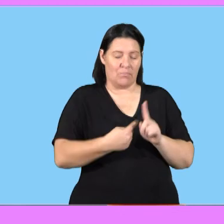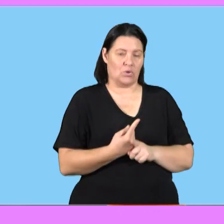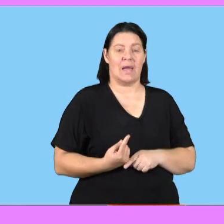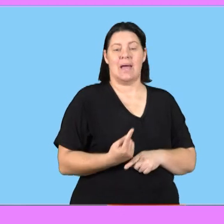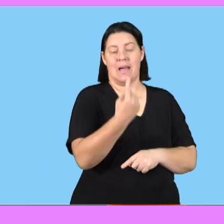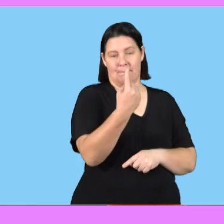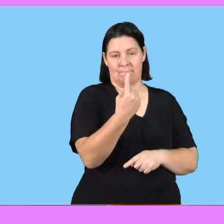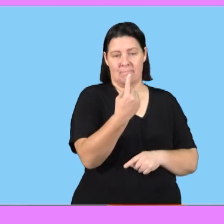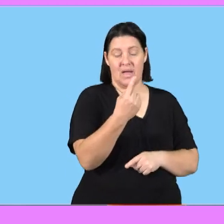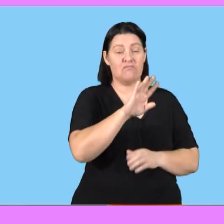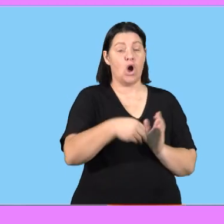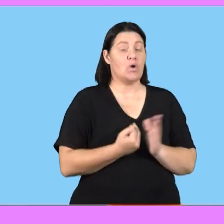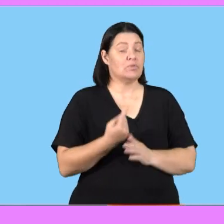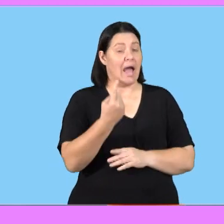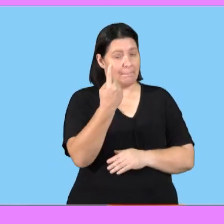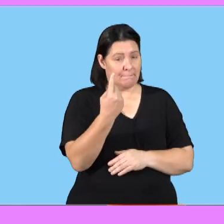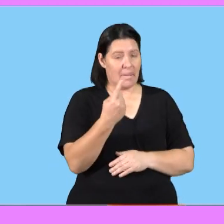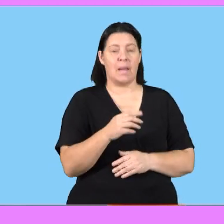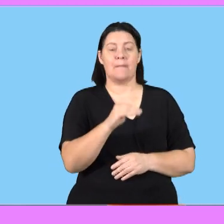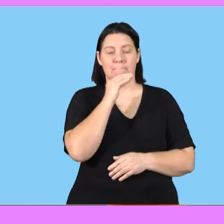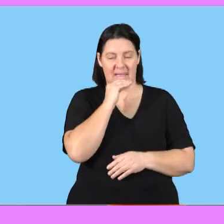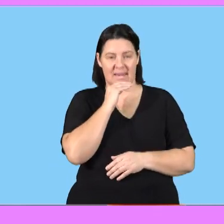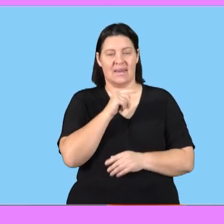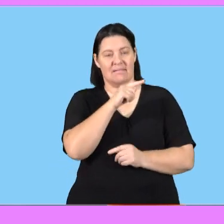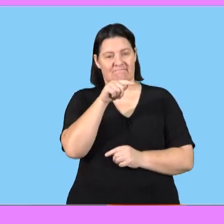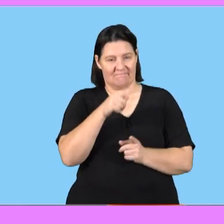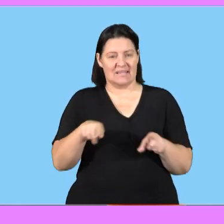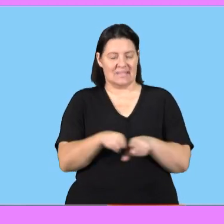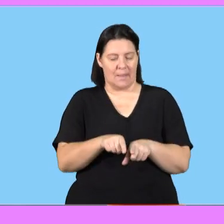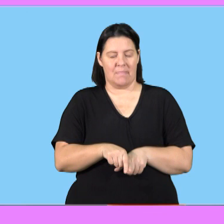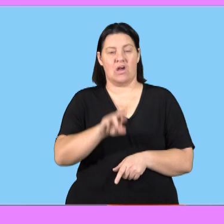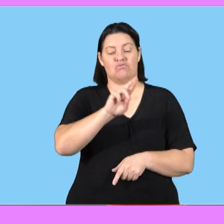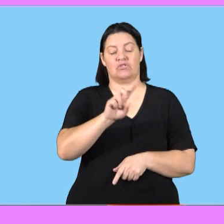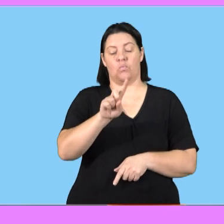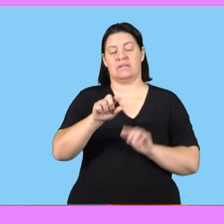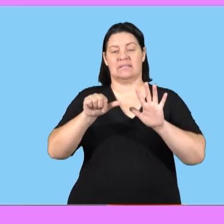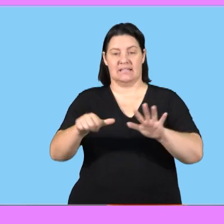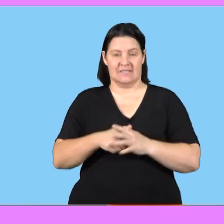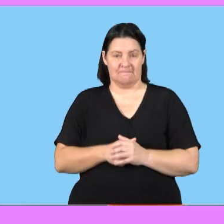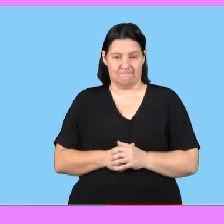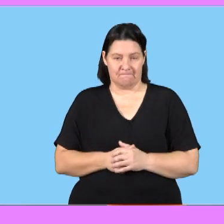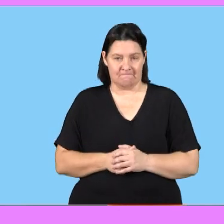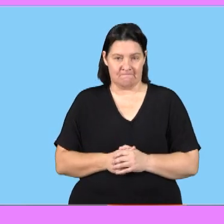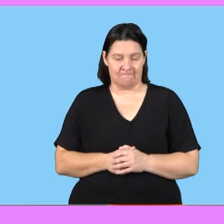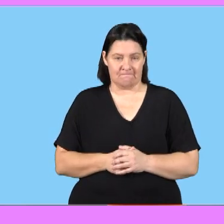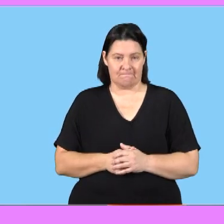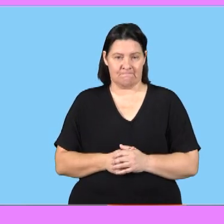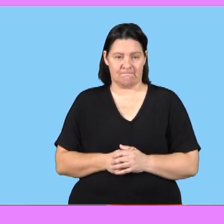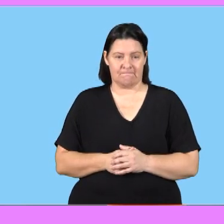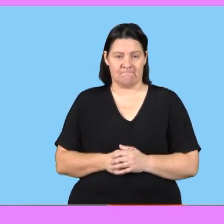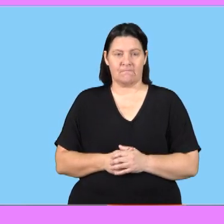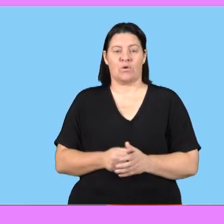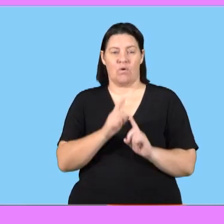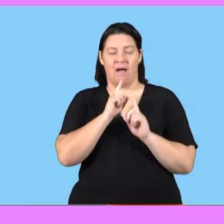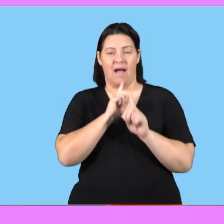up. And as we round this up, this is equivalent to 16 Rand. Then